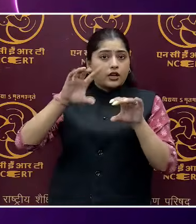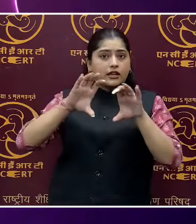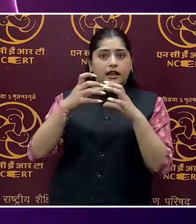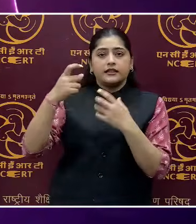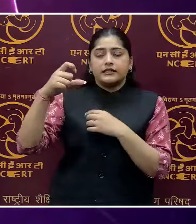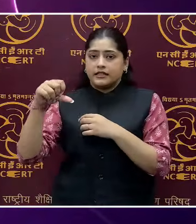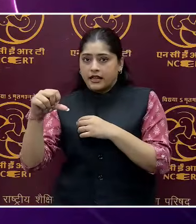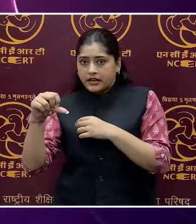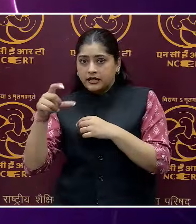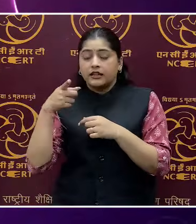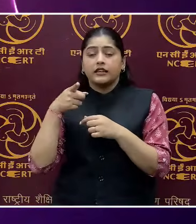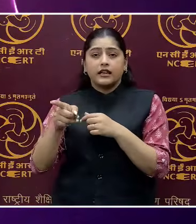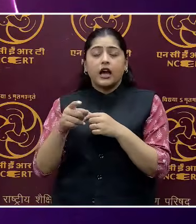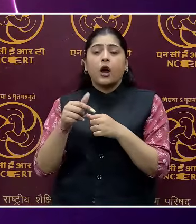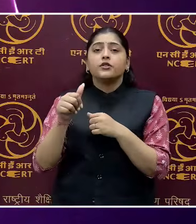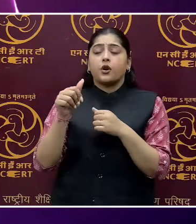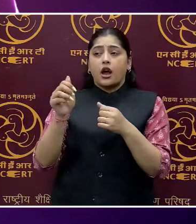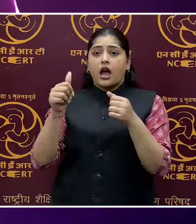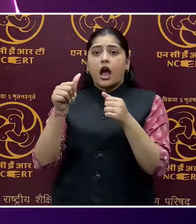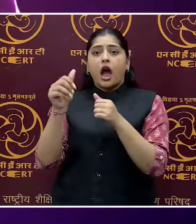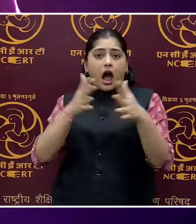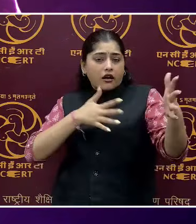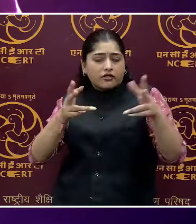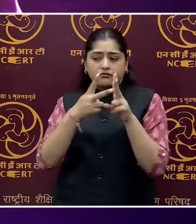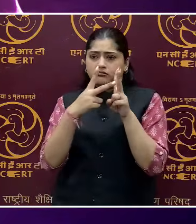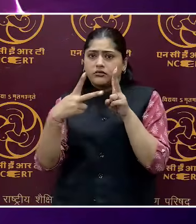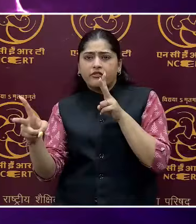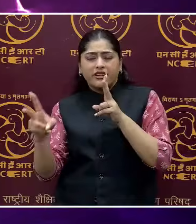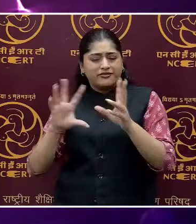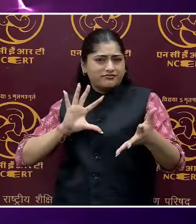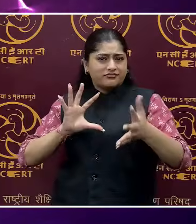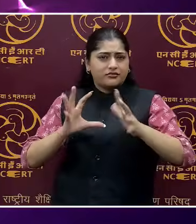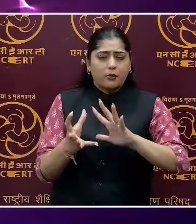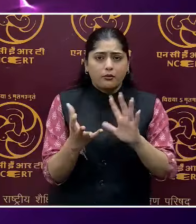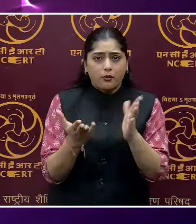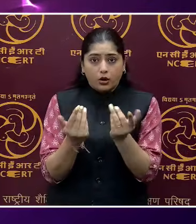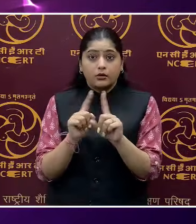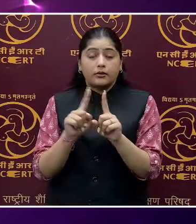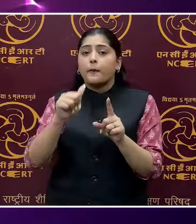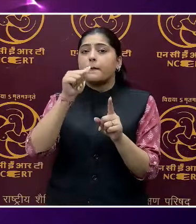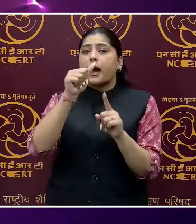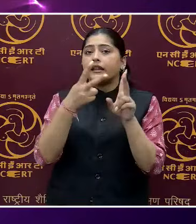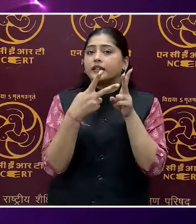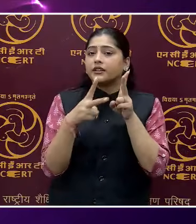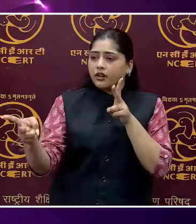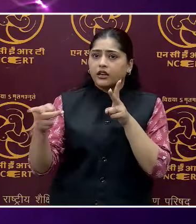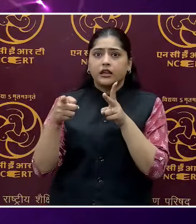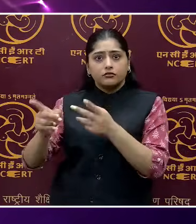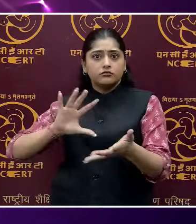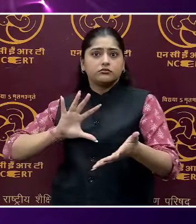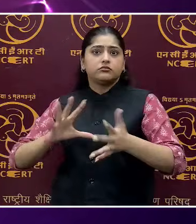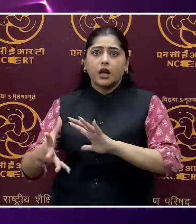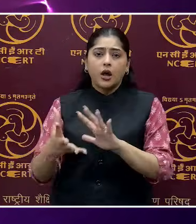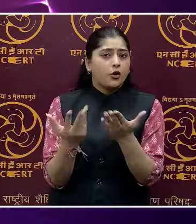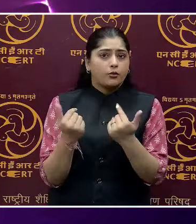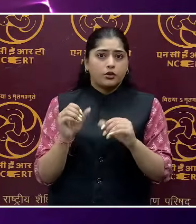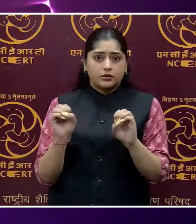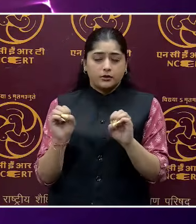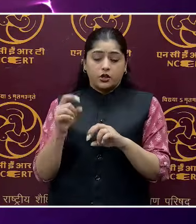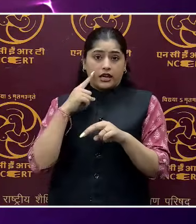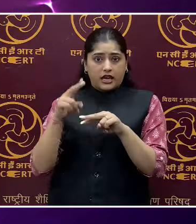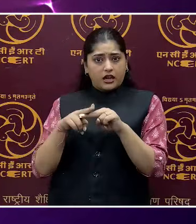readily compressible while liquids are not. So we can see in today's demonstration that when we apply the